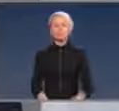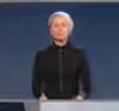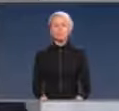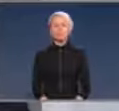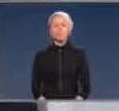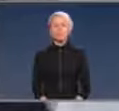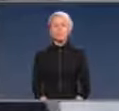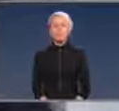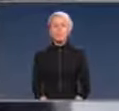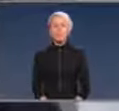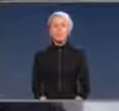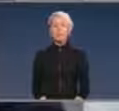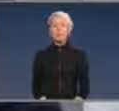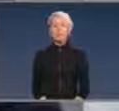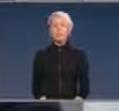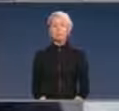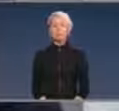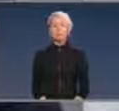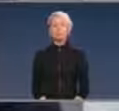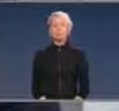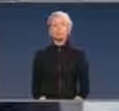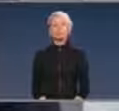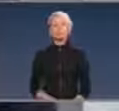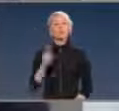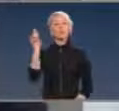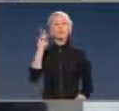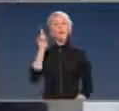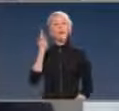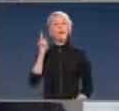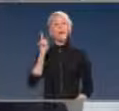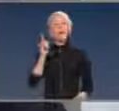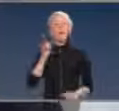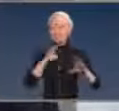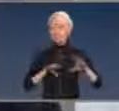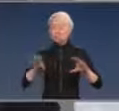Another important and successful meeting of the National Cabinet today.